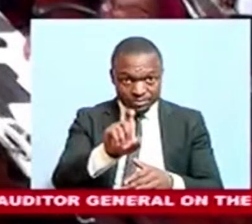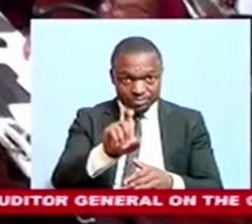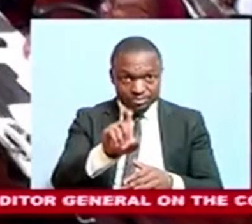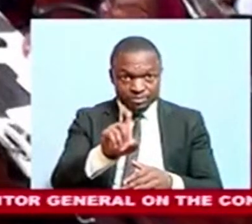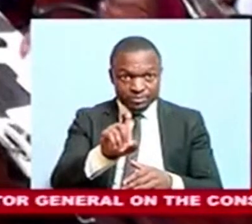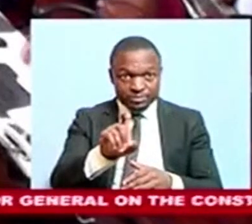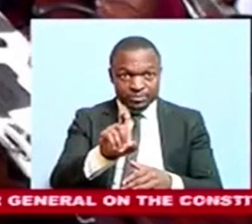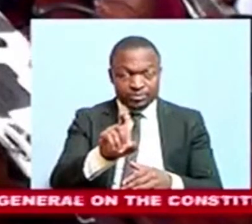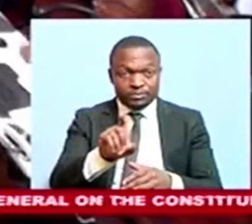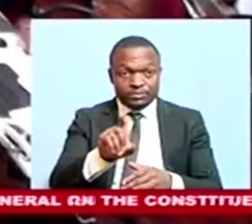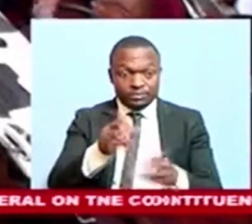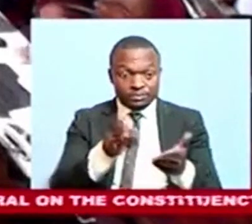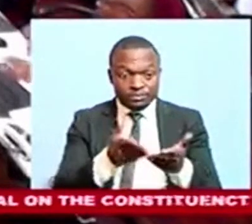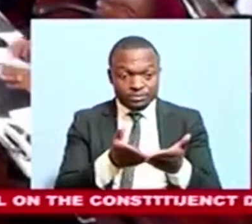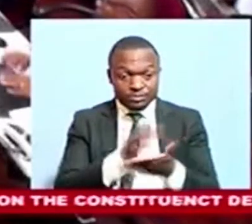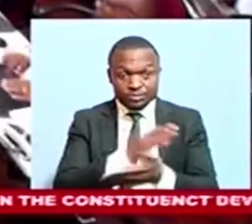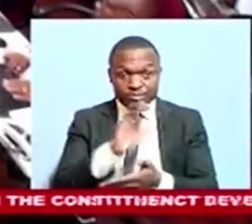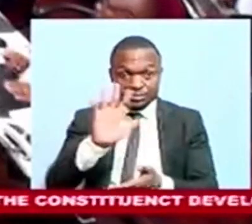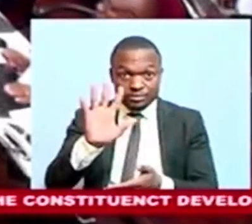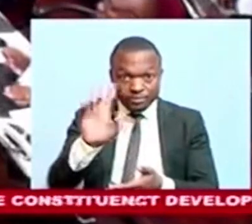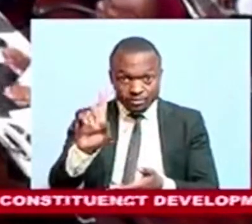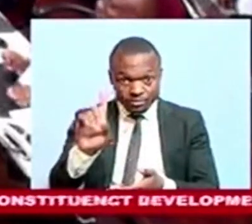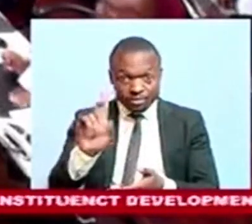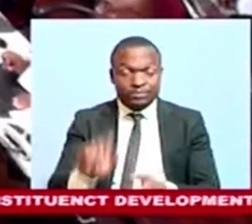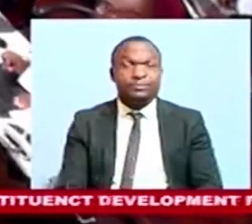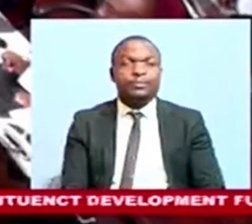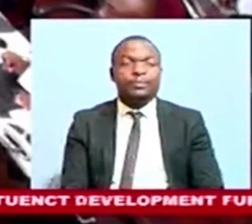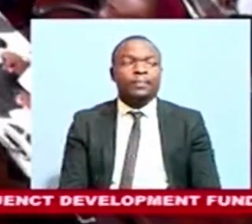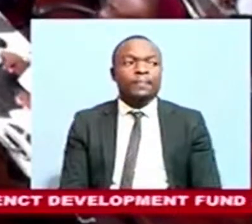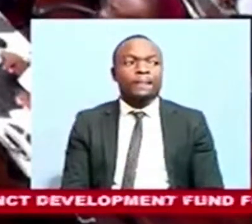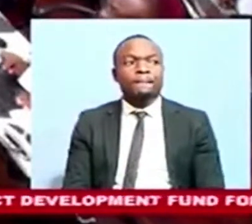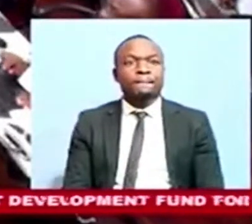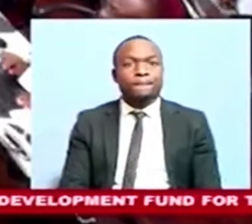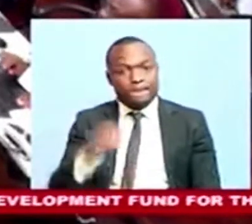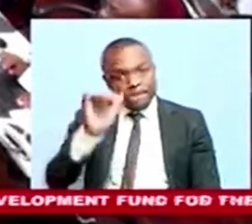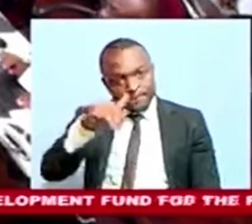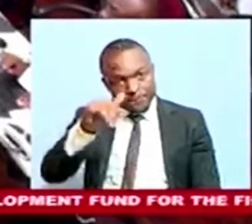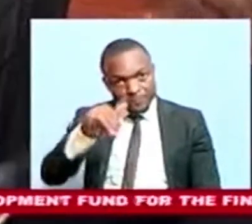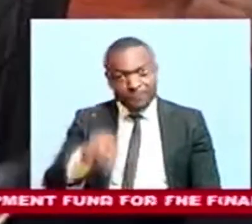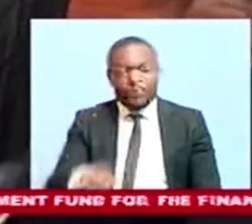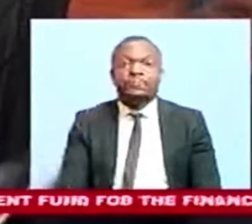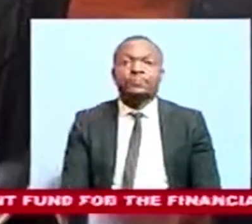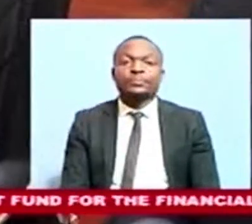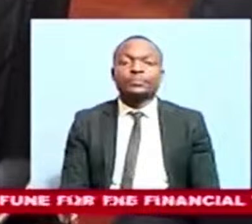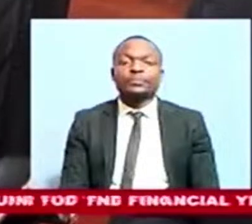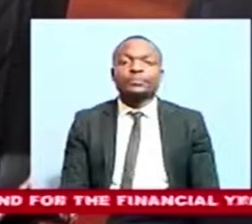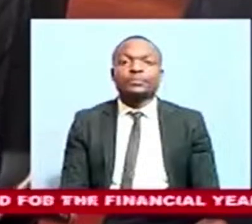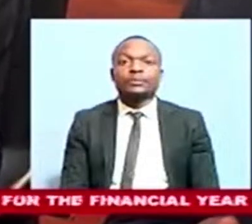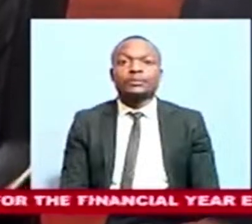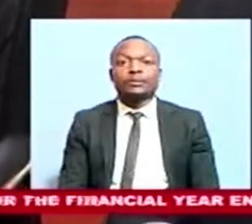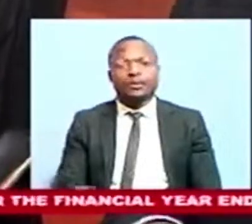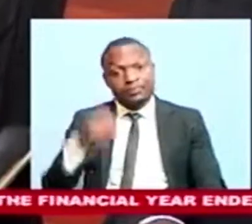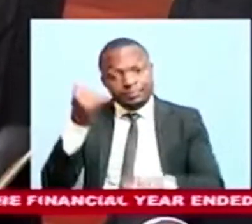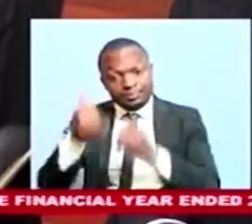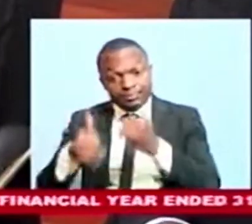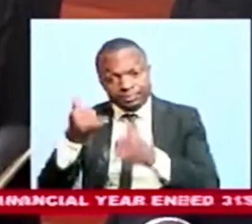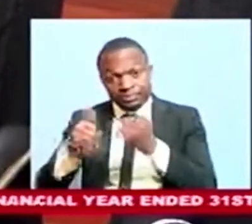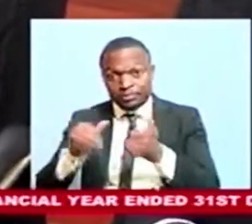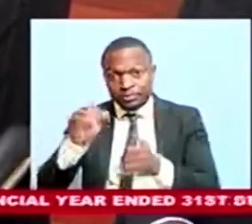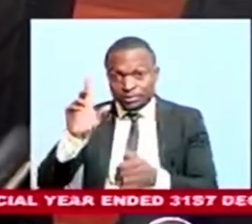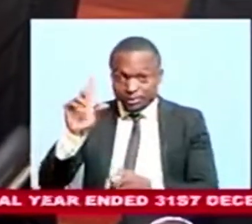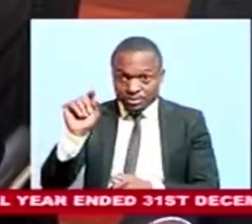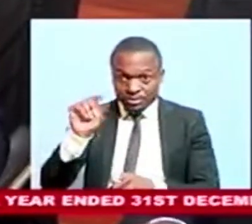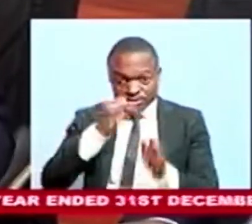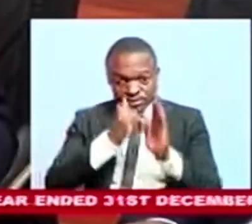what? On page 51. 51. Yes. It was completed on the 20th